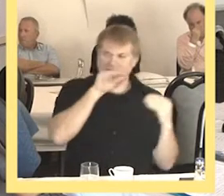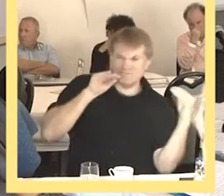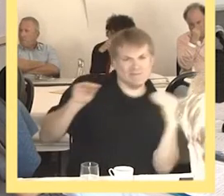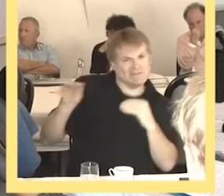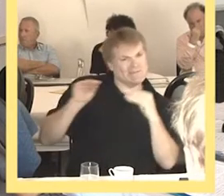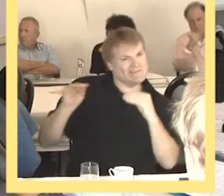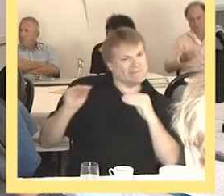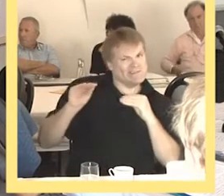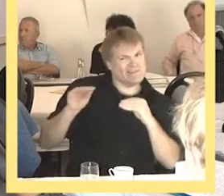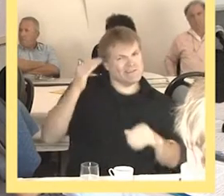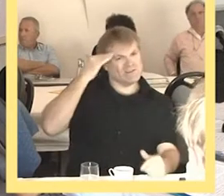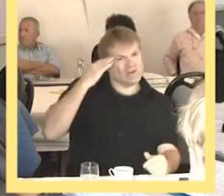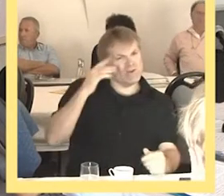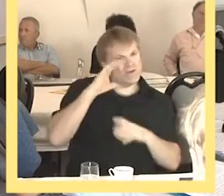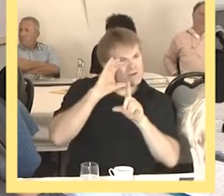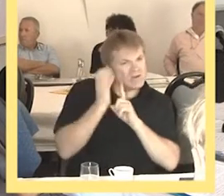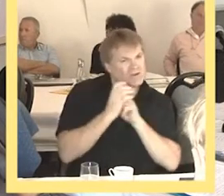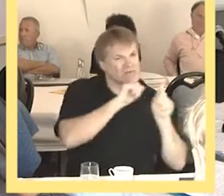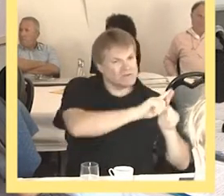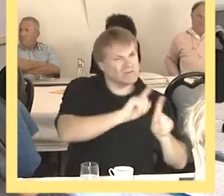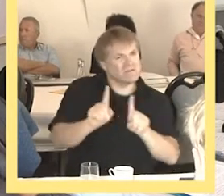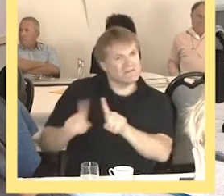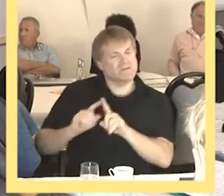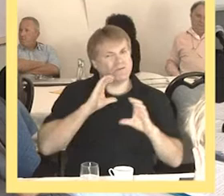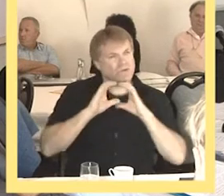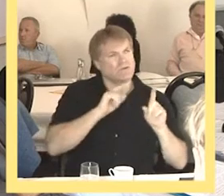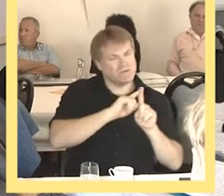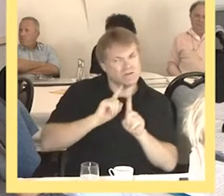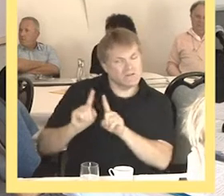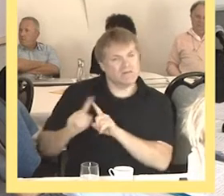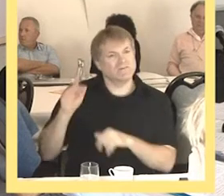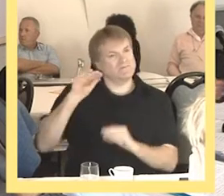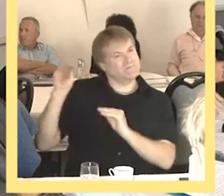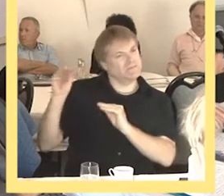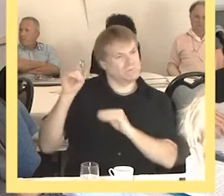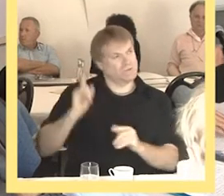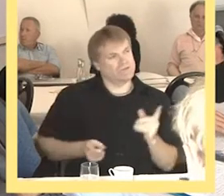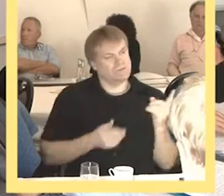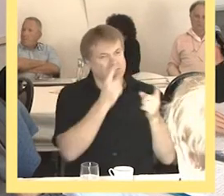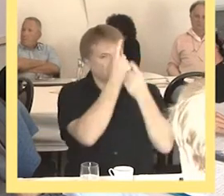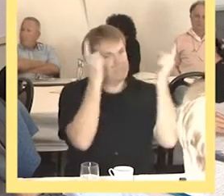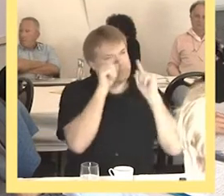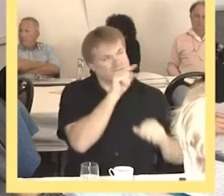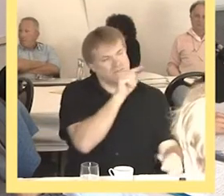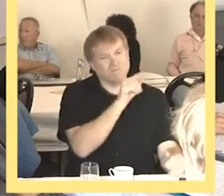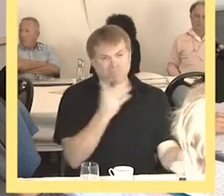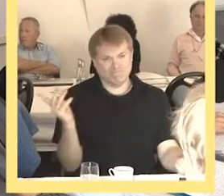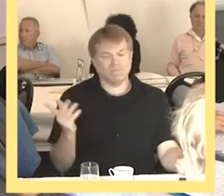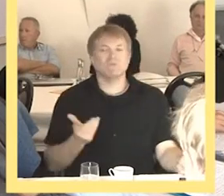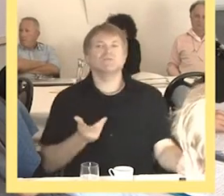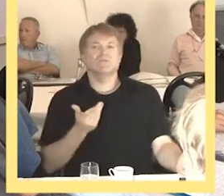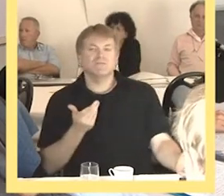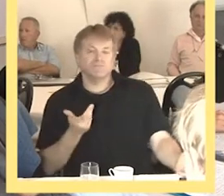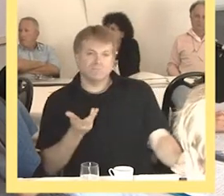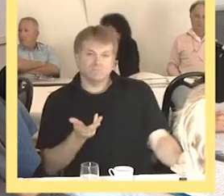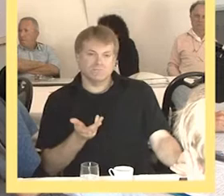to prepare. So, but we had a little controversial discussion about that topic outside. Maybe, Trond, you want